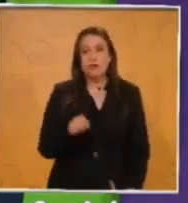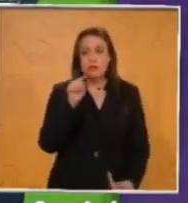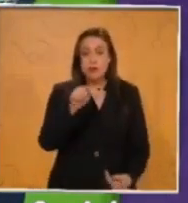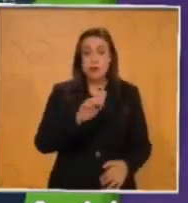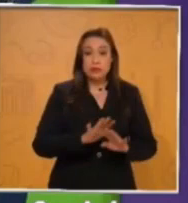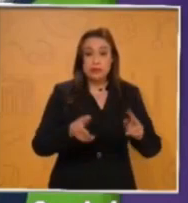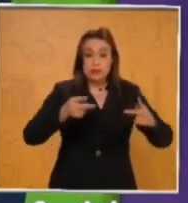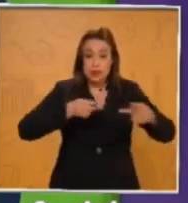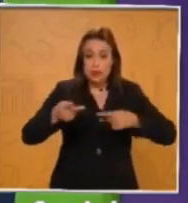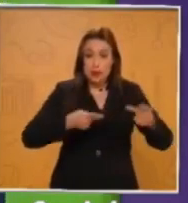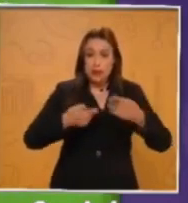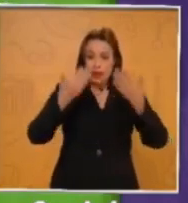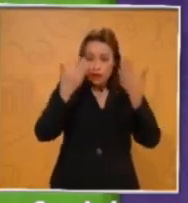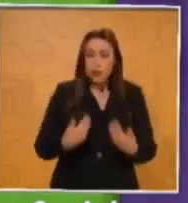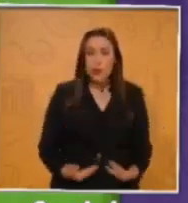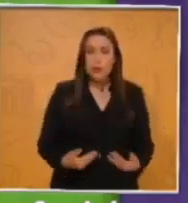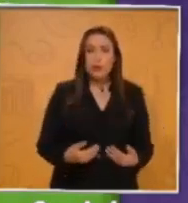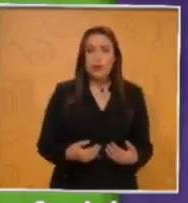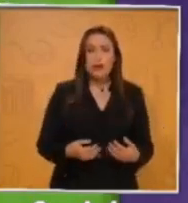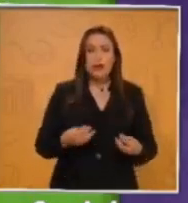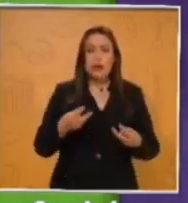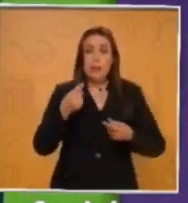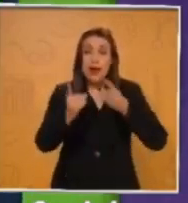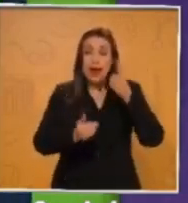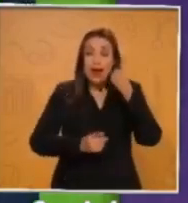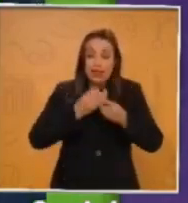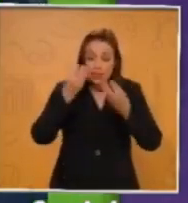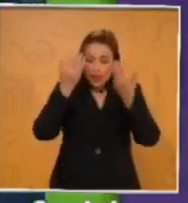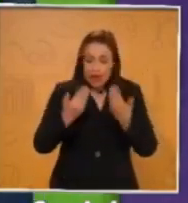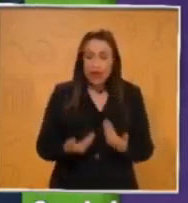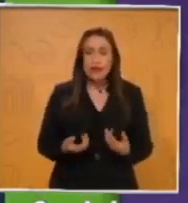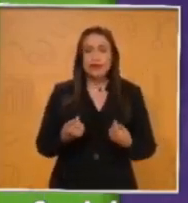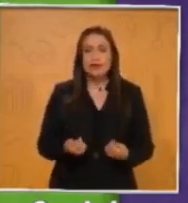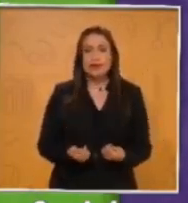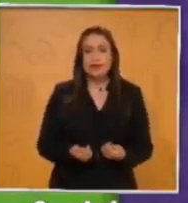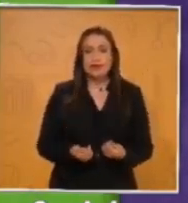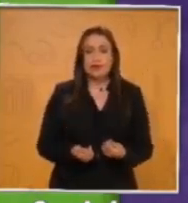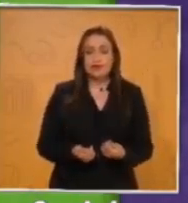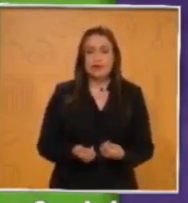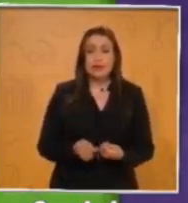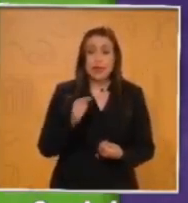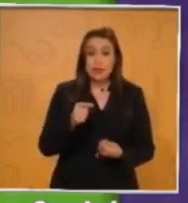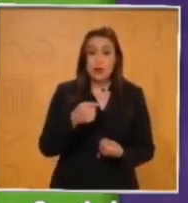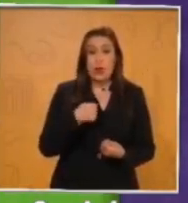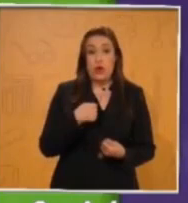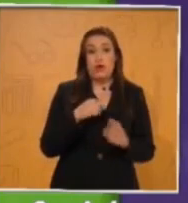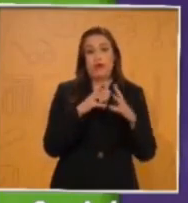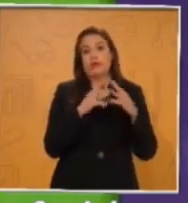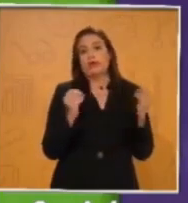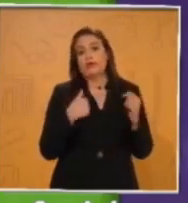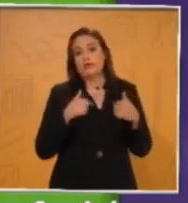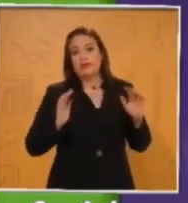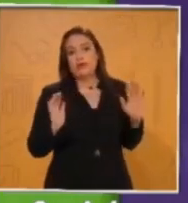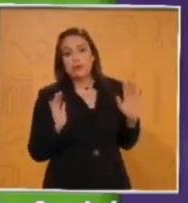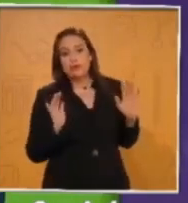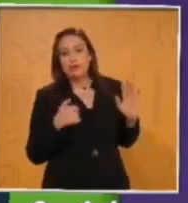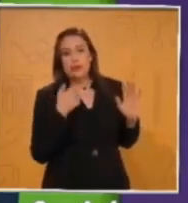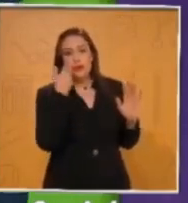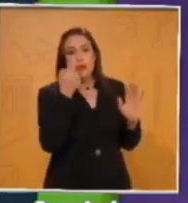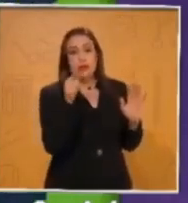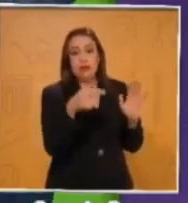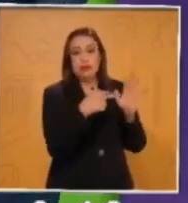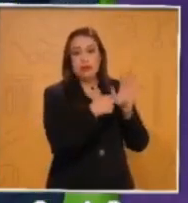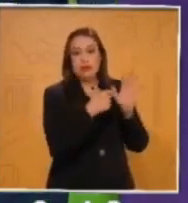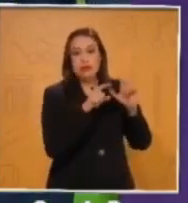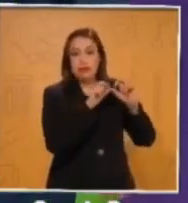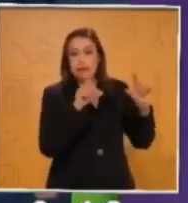your body for a physical activity. I'm going to disappear because I will